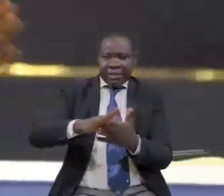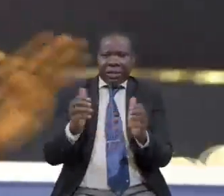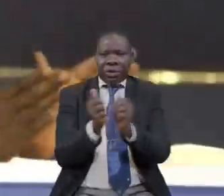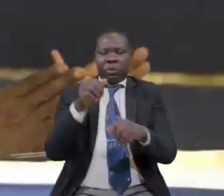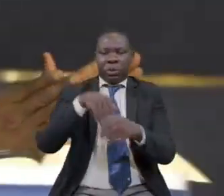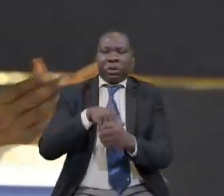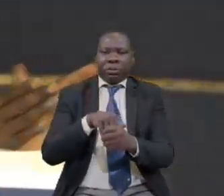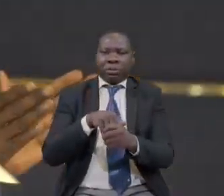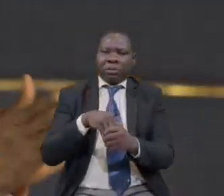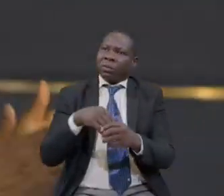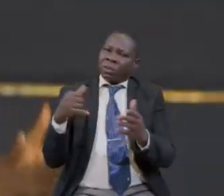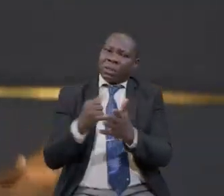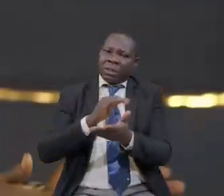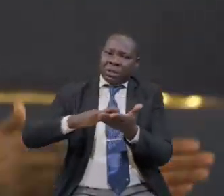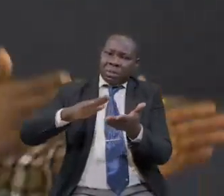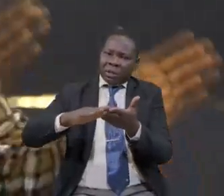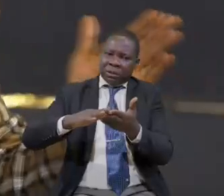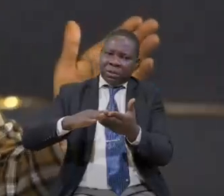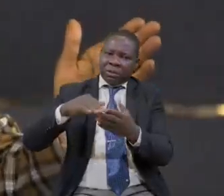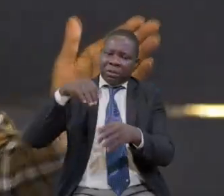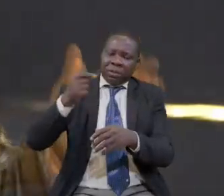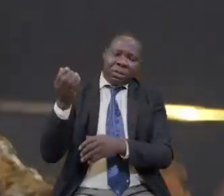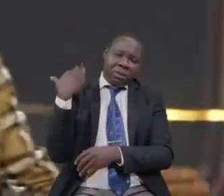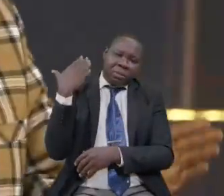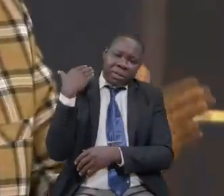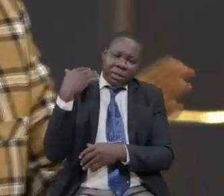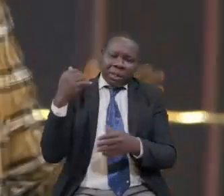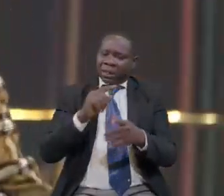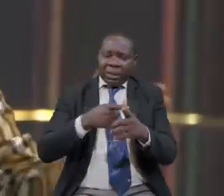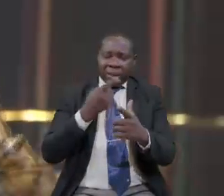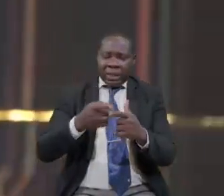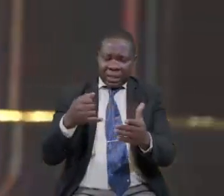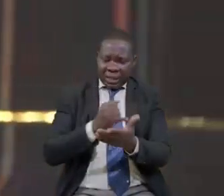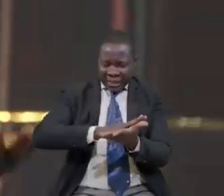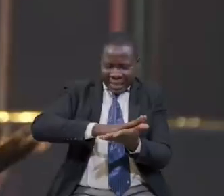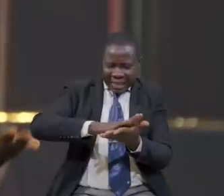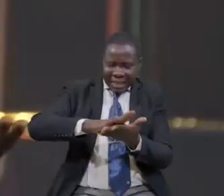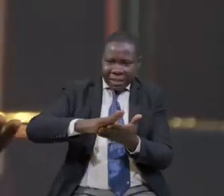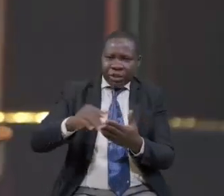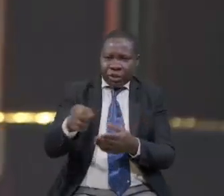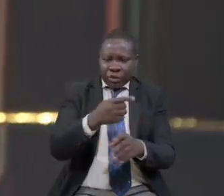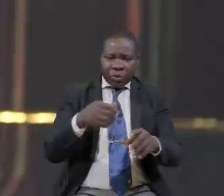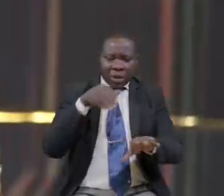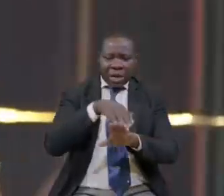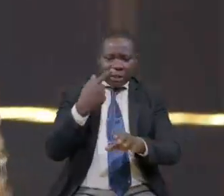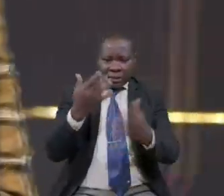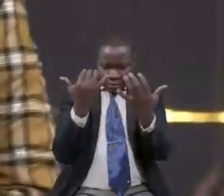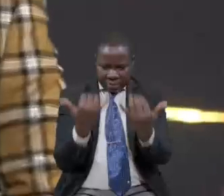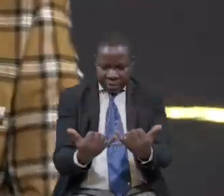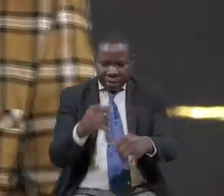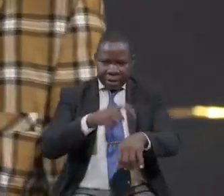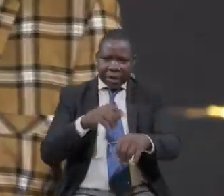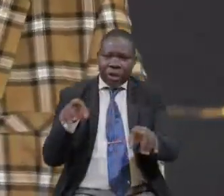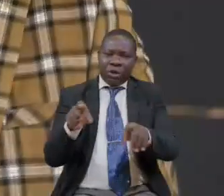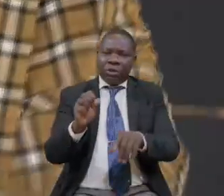pardons the past, then he cleanses you at the present time, so that you will go on now